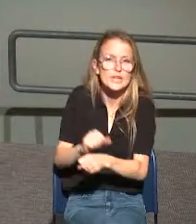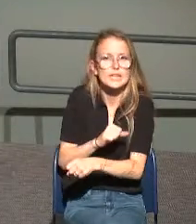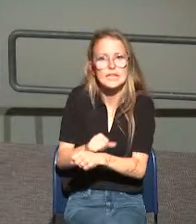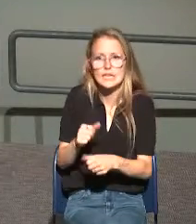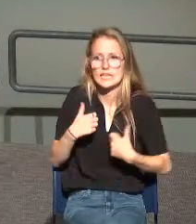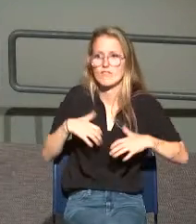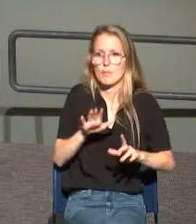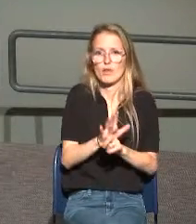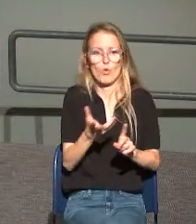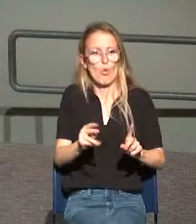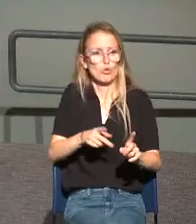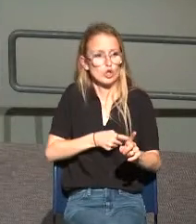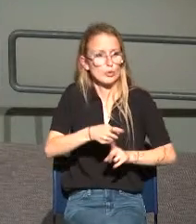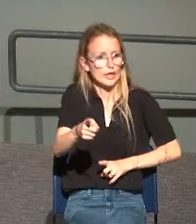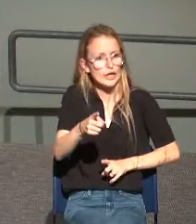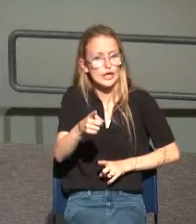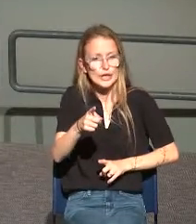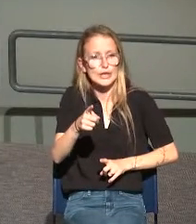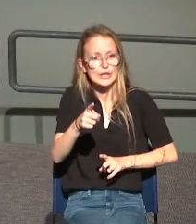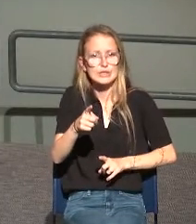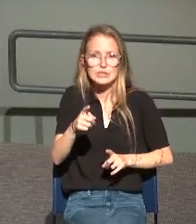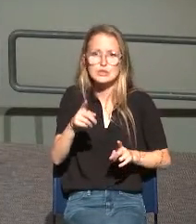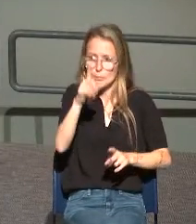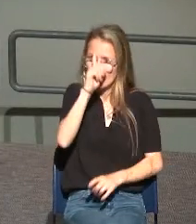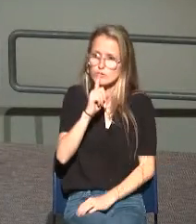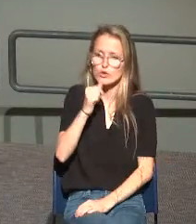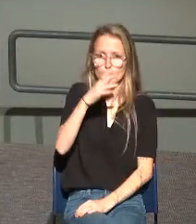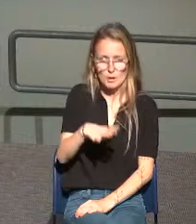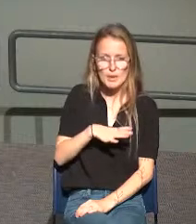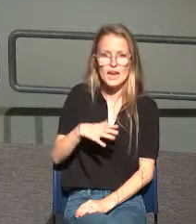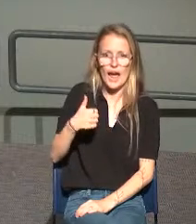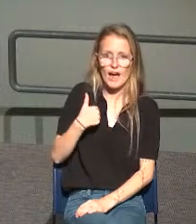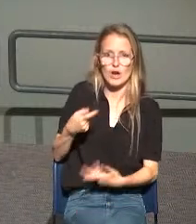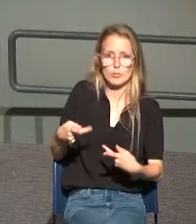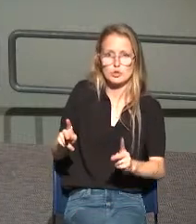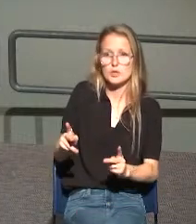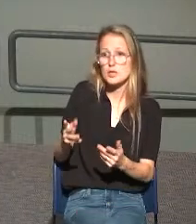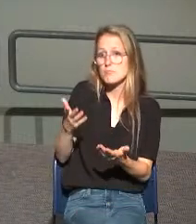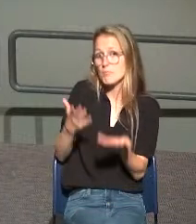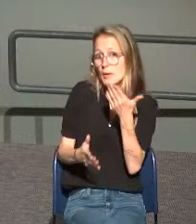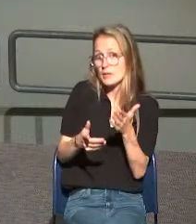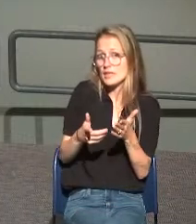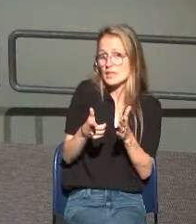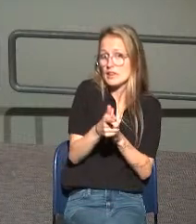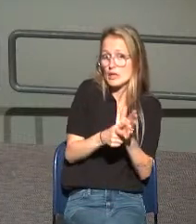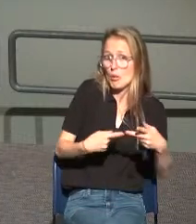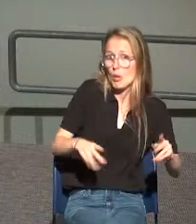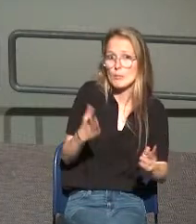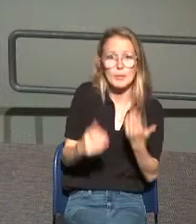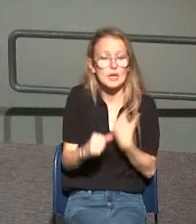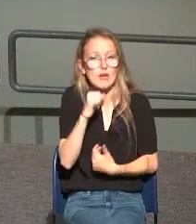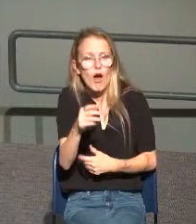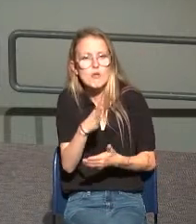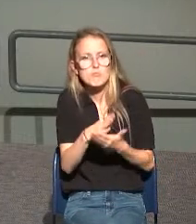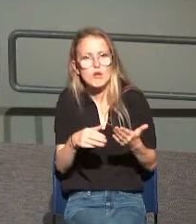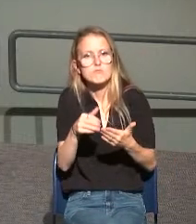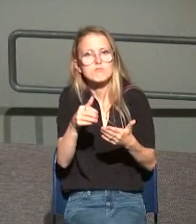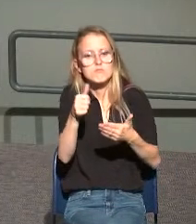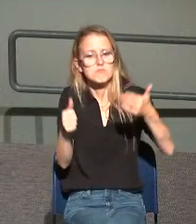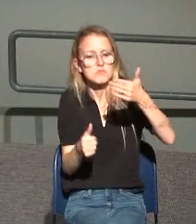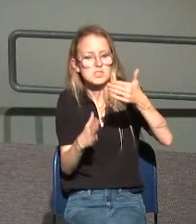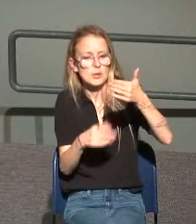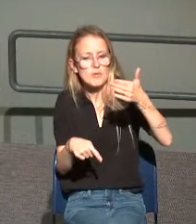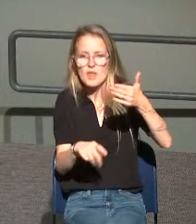risk to make sure the women had opportunities, whether it was technically legal or not. And some of them were completely